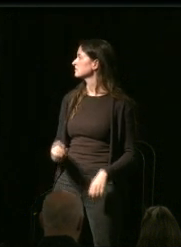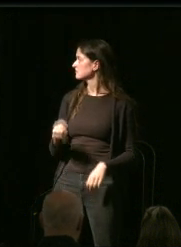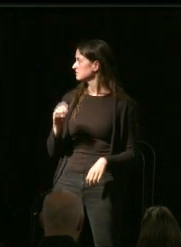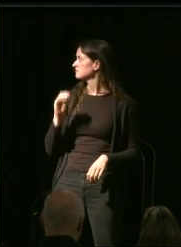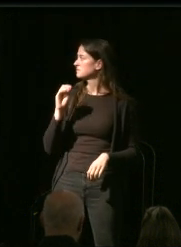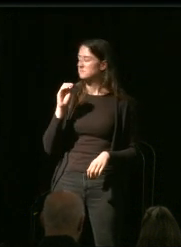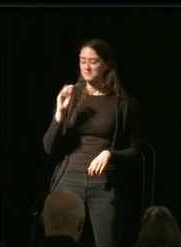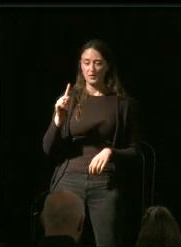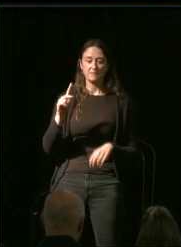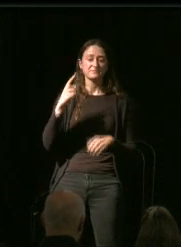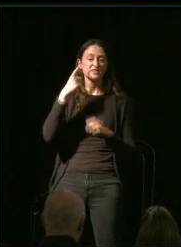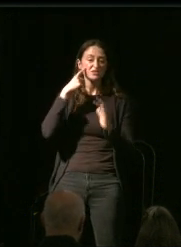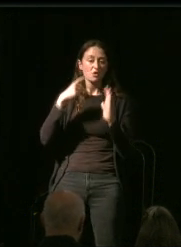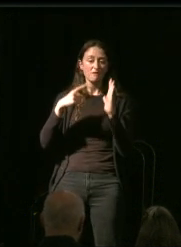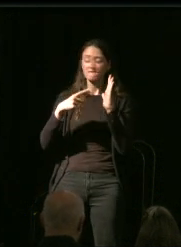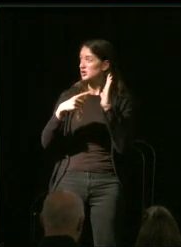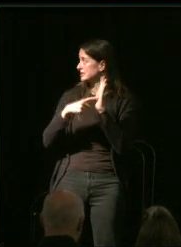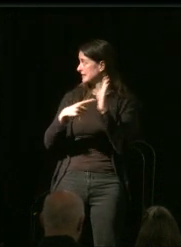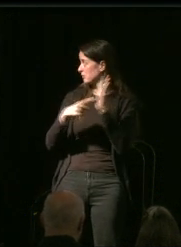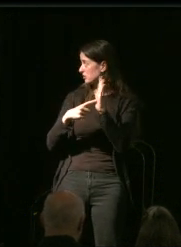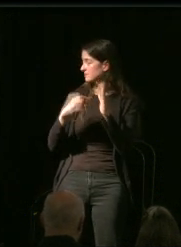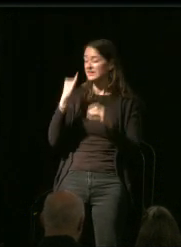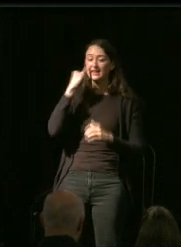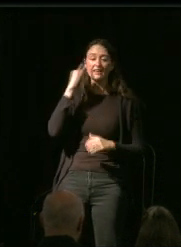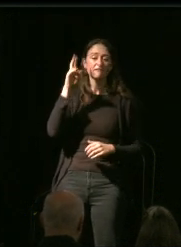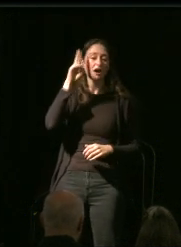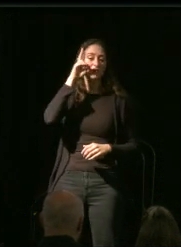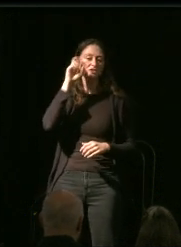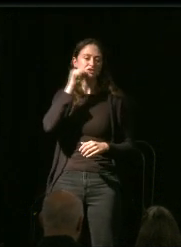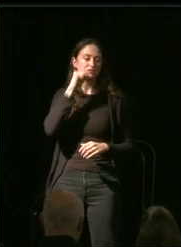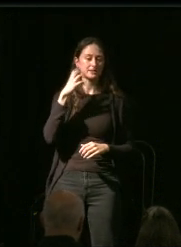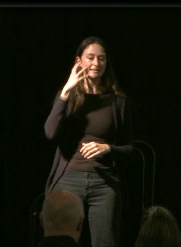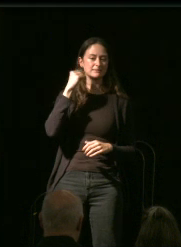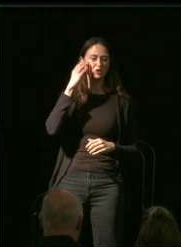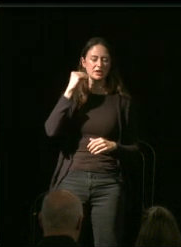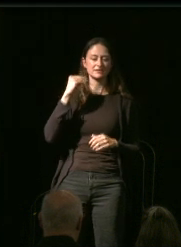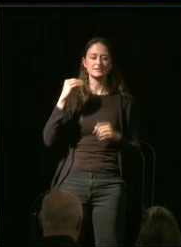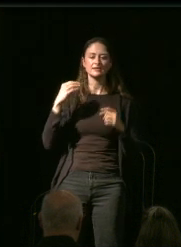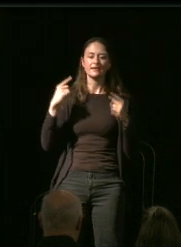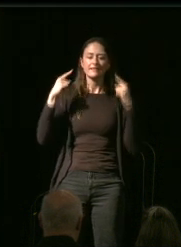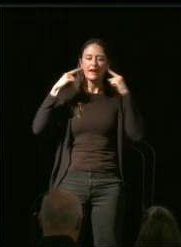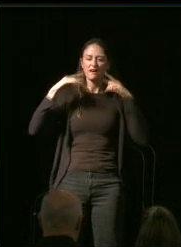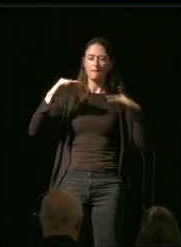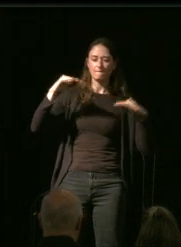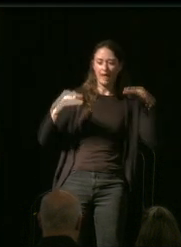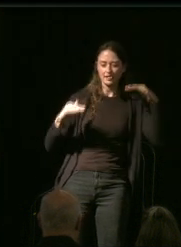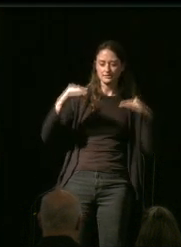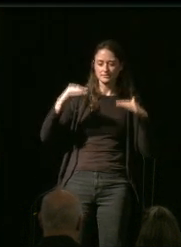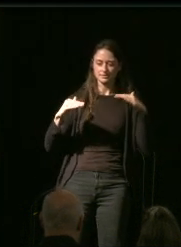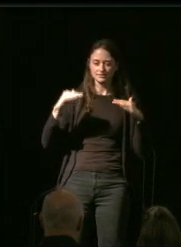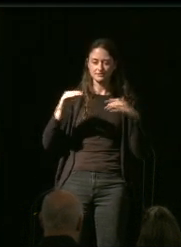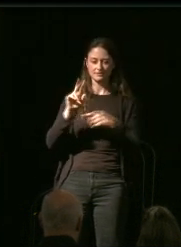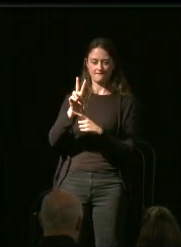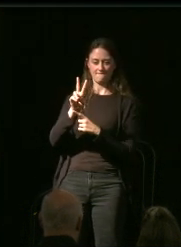with USH2A have been found to have vestibular problems, even though this isn't a classic part of USH2.